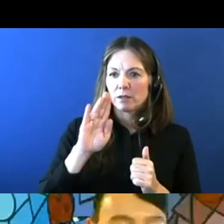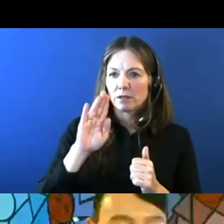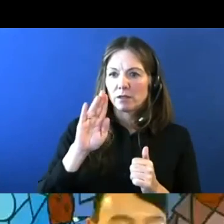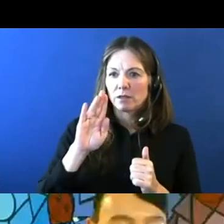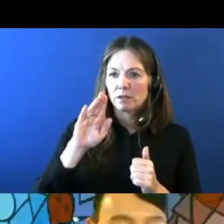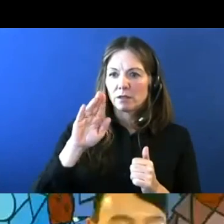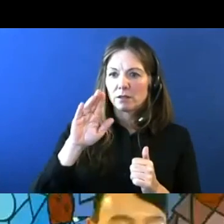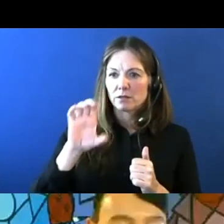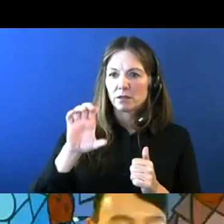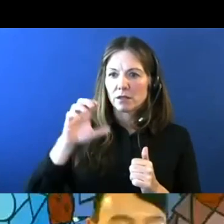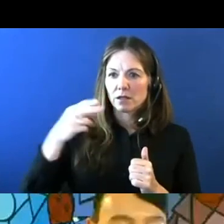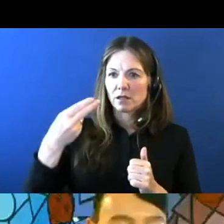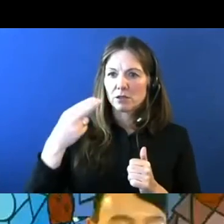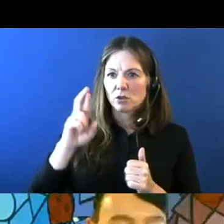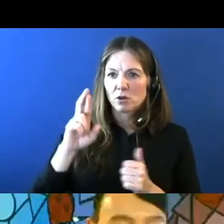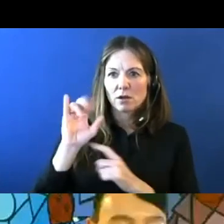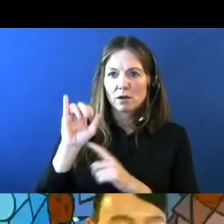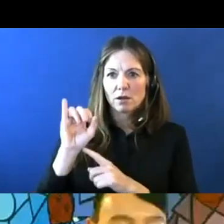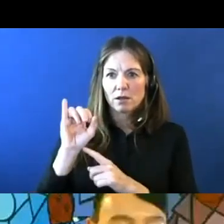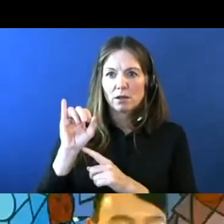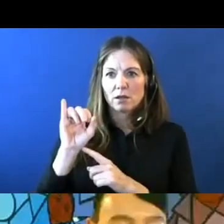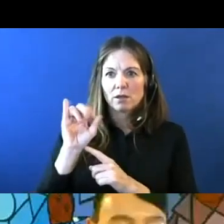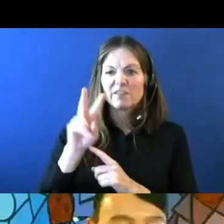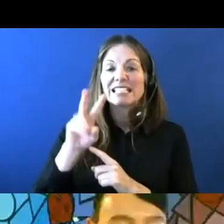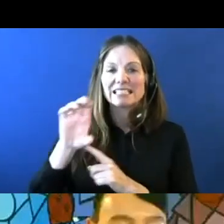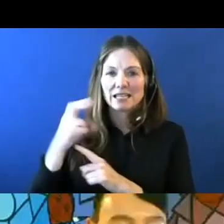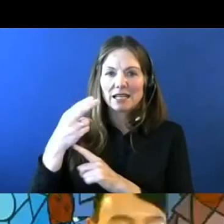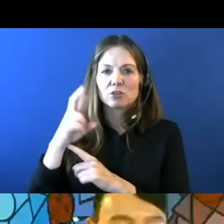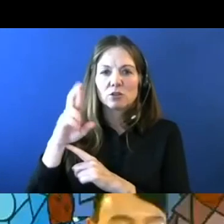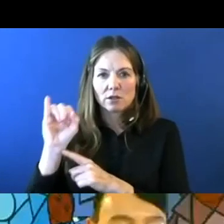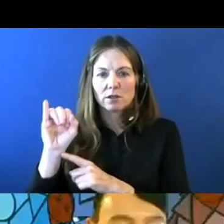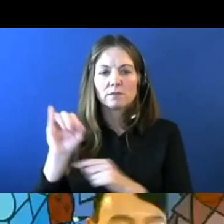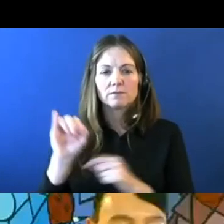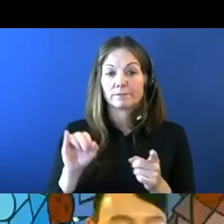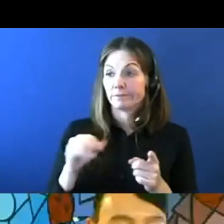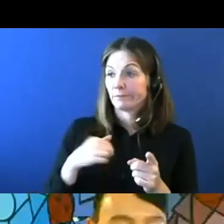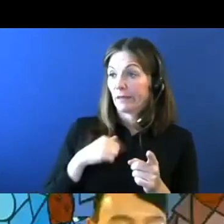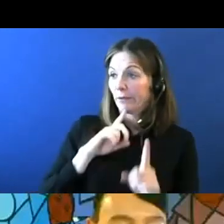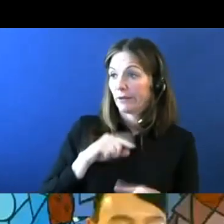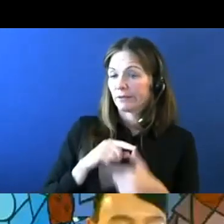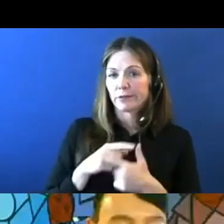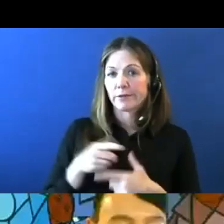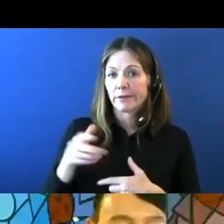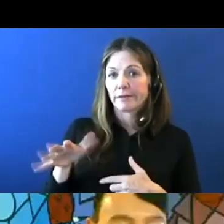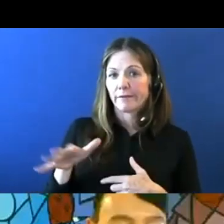Institute, and I guess I'll take a crack at answering that one for you. Yeah, kinda.